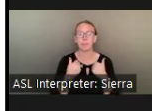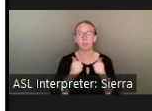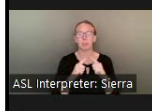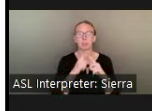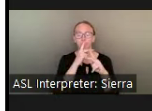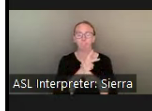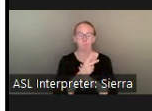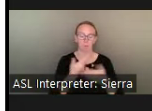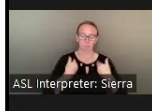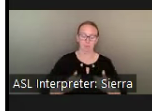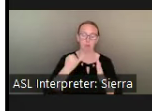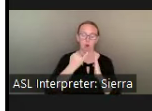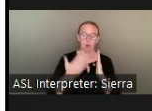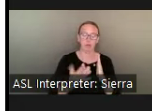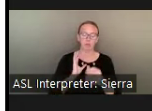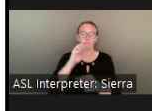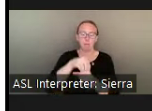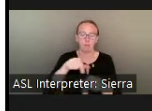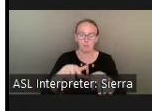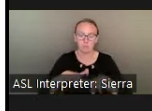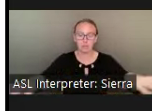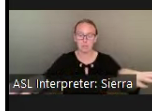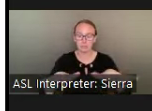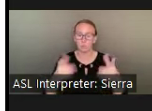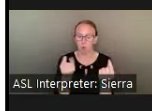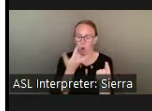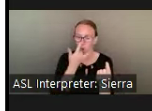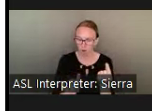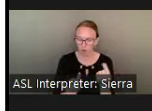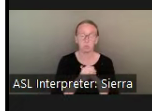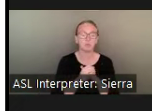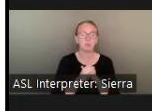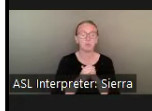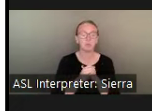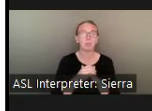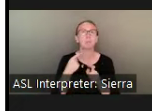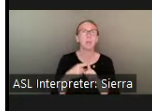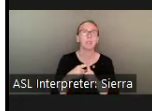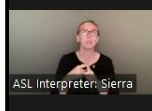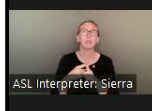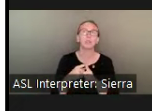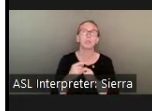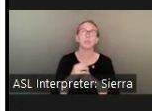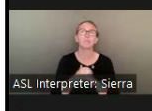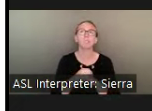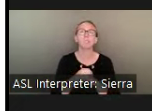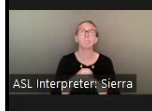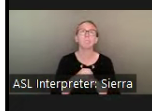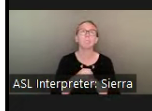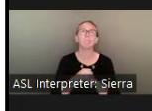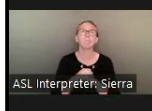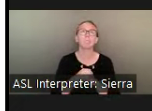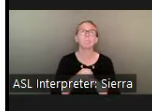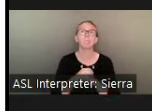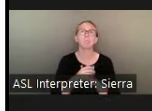space, and kind of bringing in elements of my own idea of the exterior of